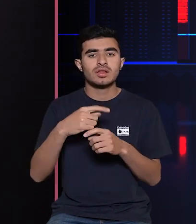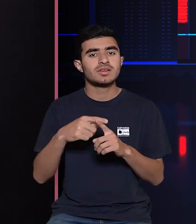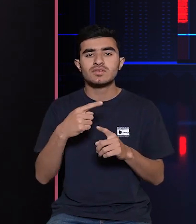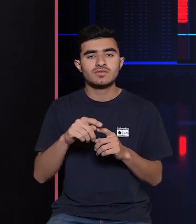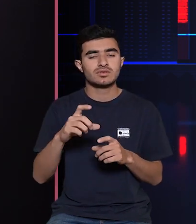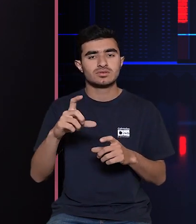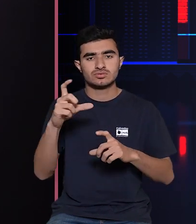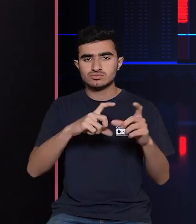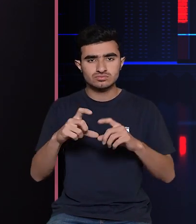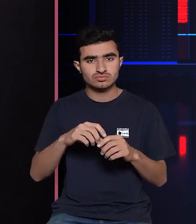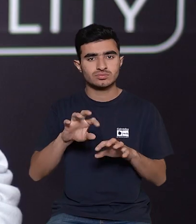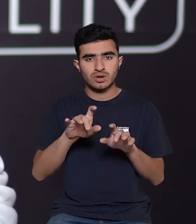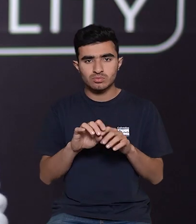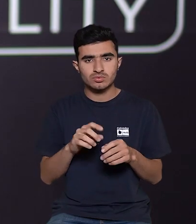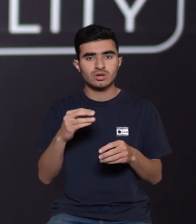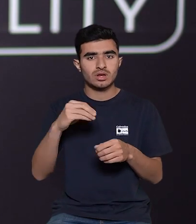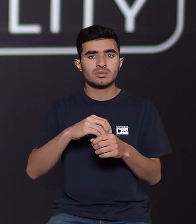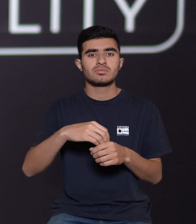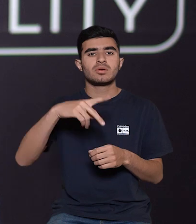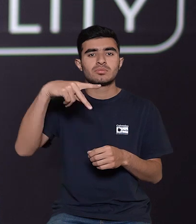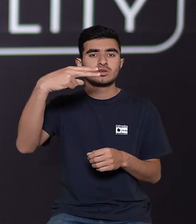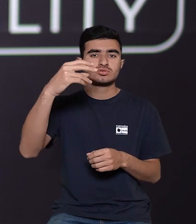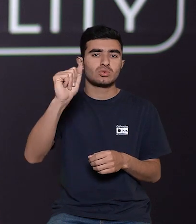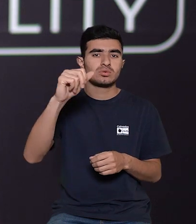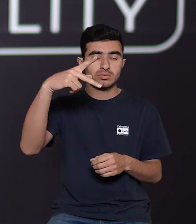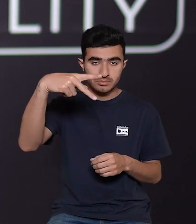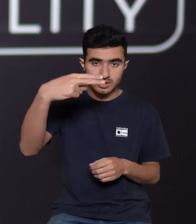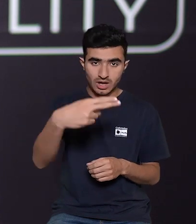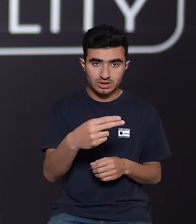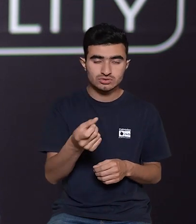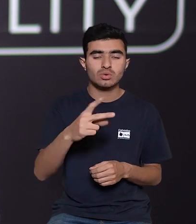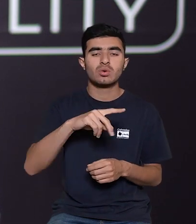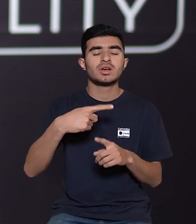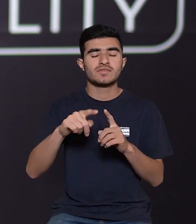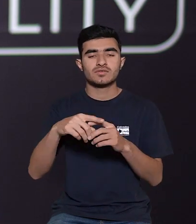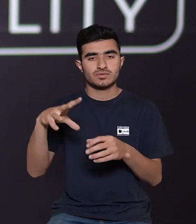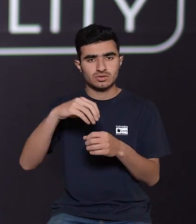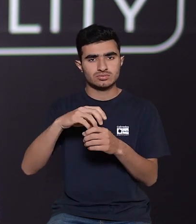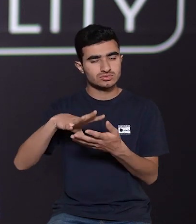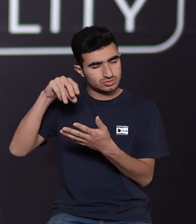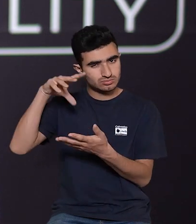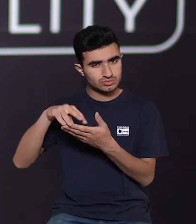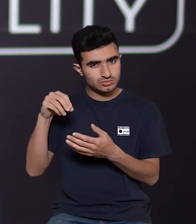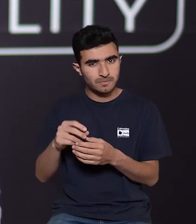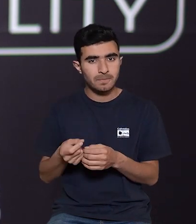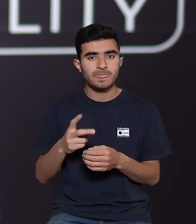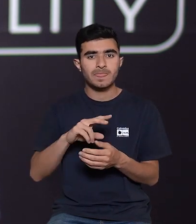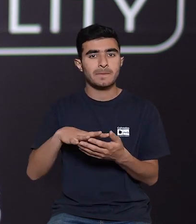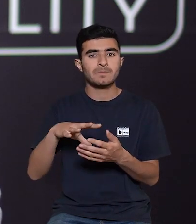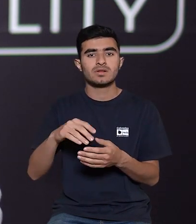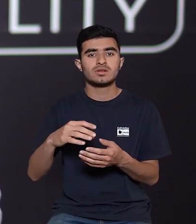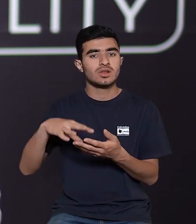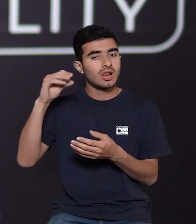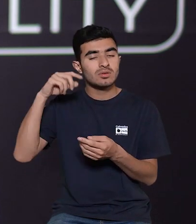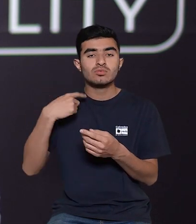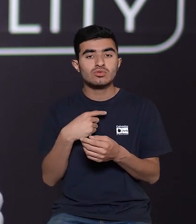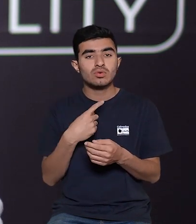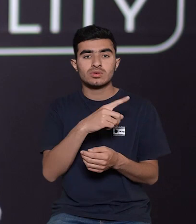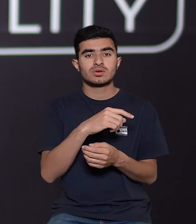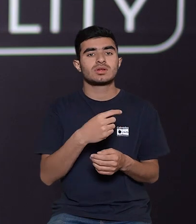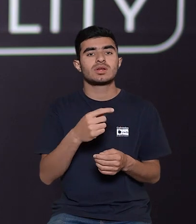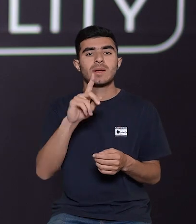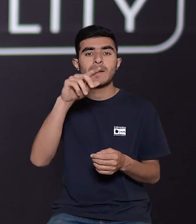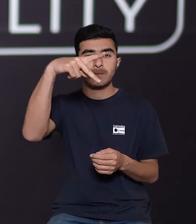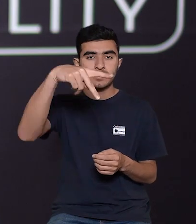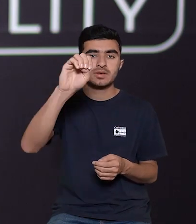of aesthetics. So I started to learn different editing softwares, which includes Lightroom and Photoshop, along with